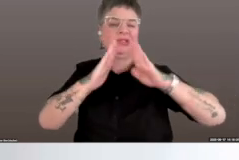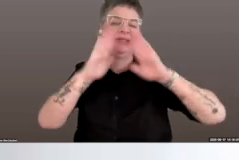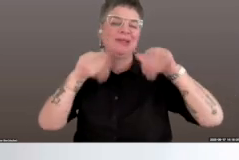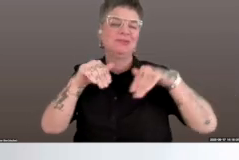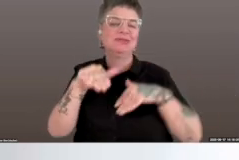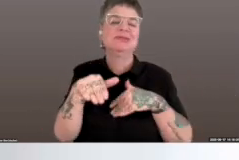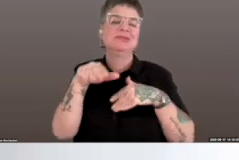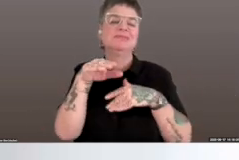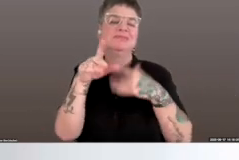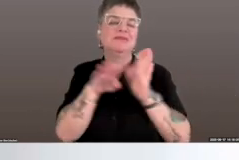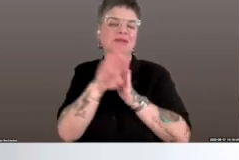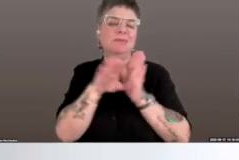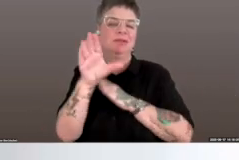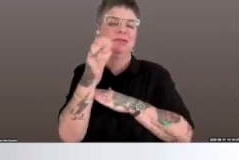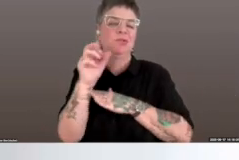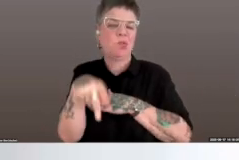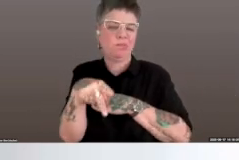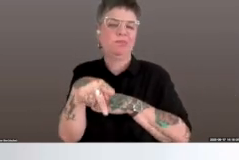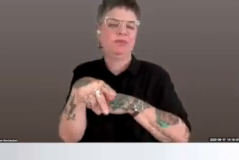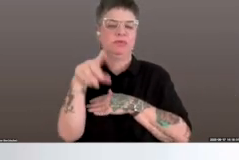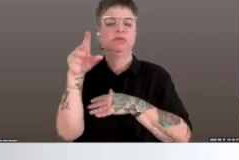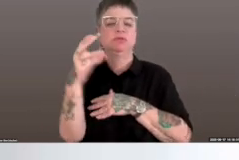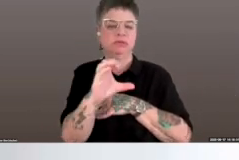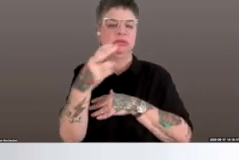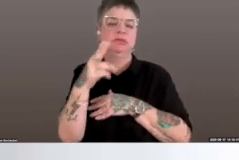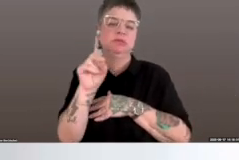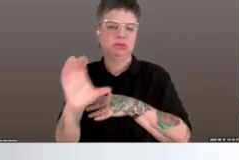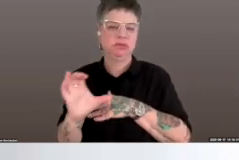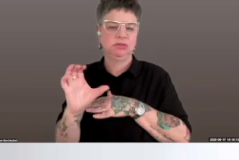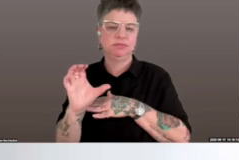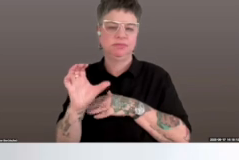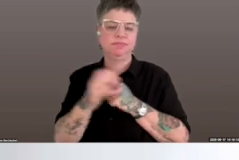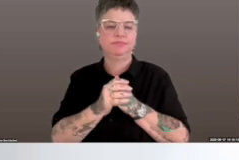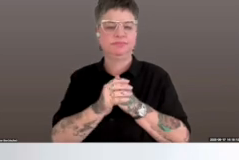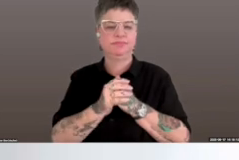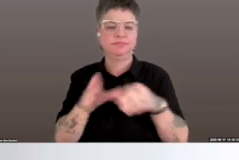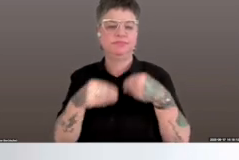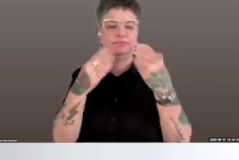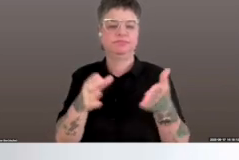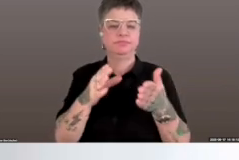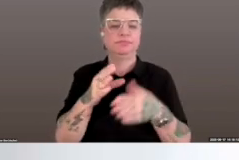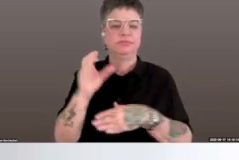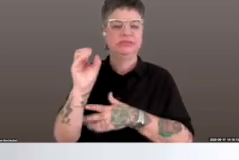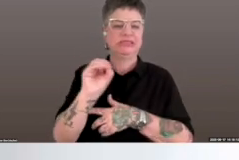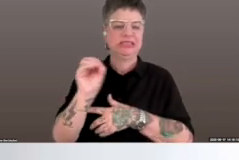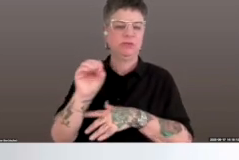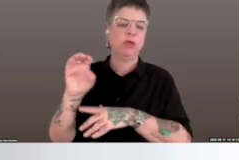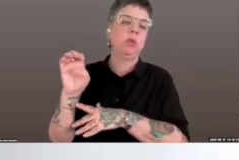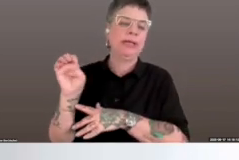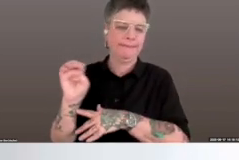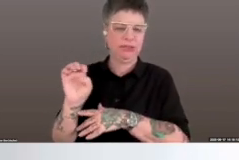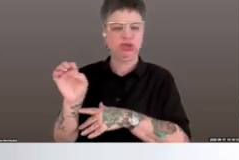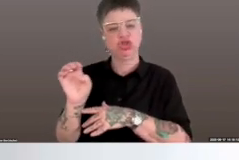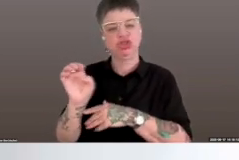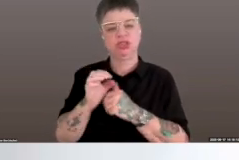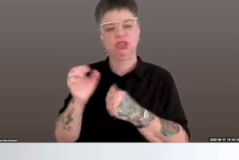CHDC, and provides access to clean and zero-emission vehicles through providing access to CC4A incentives